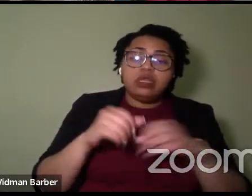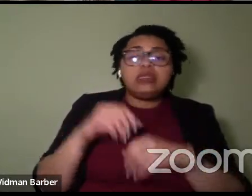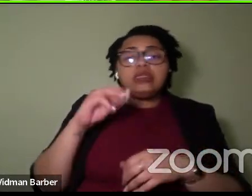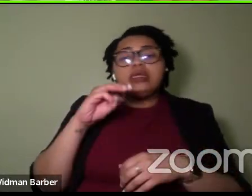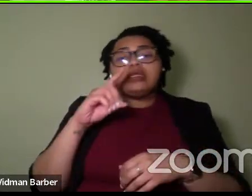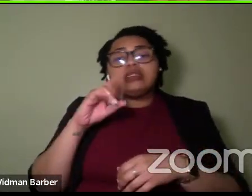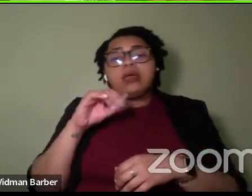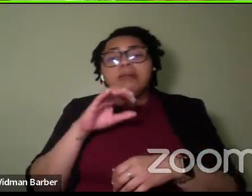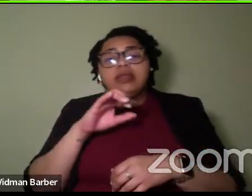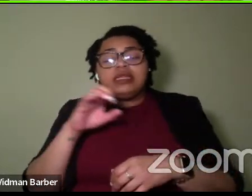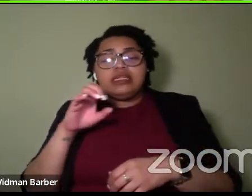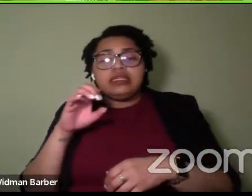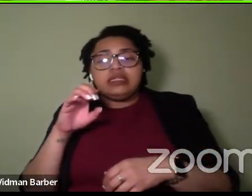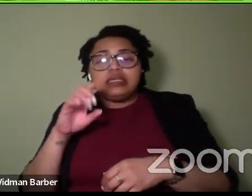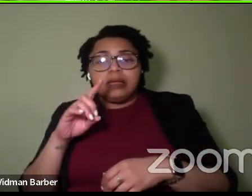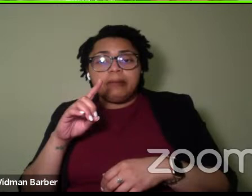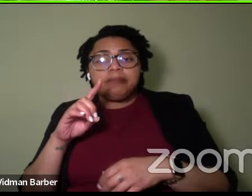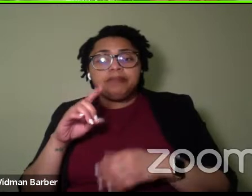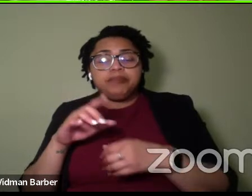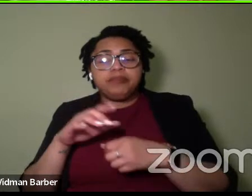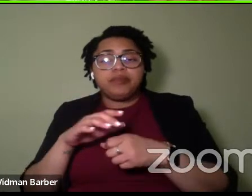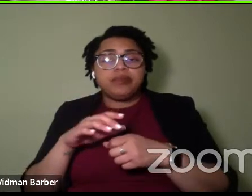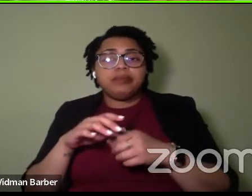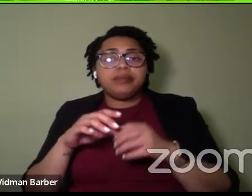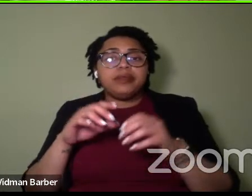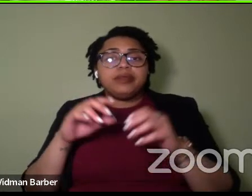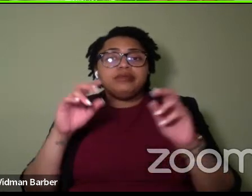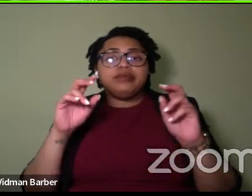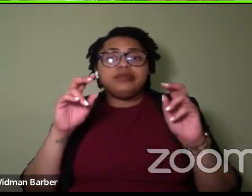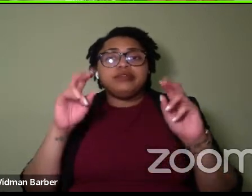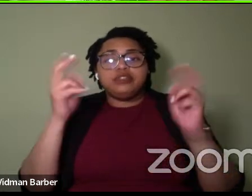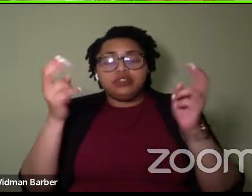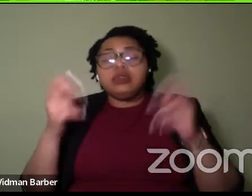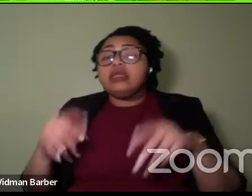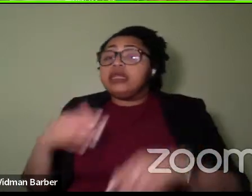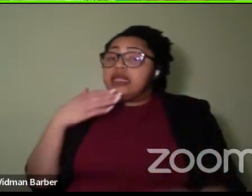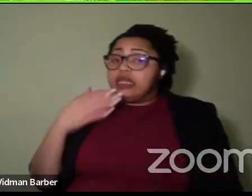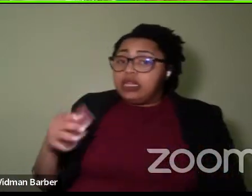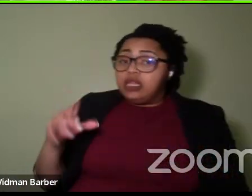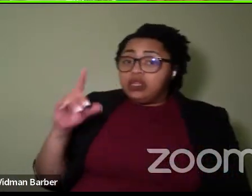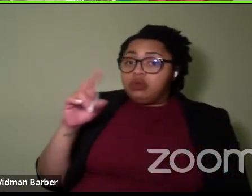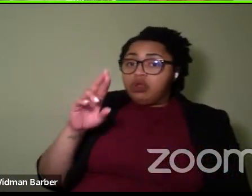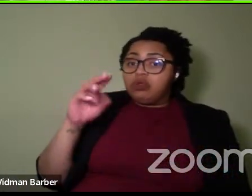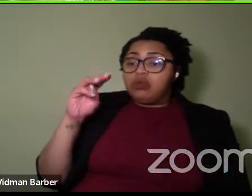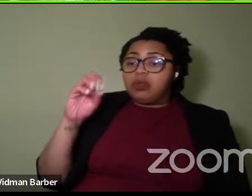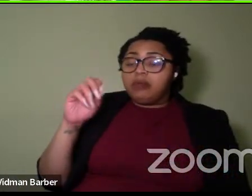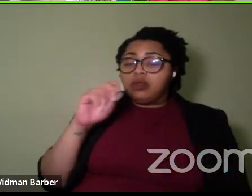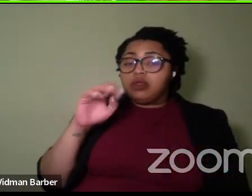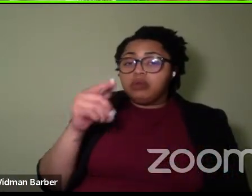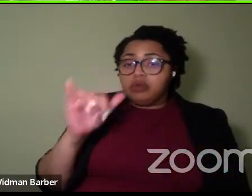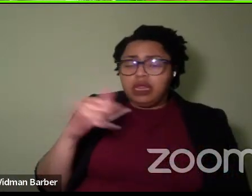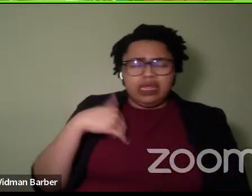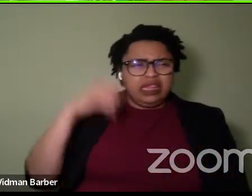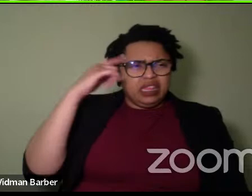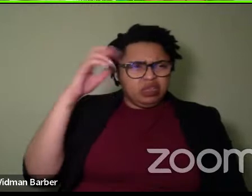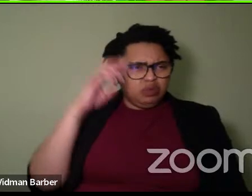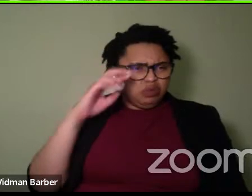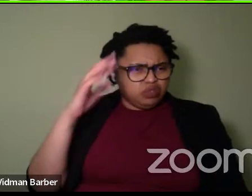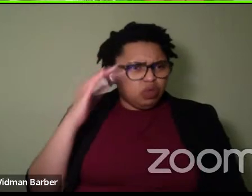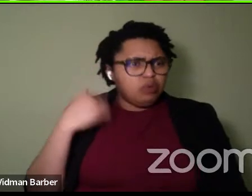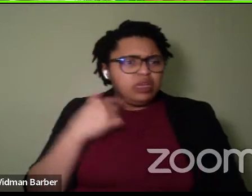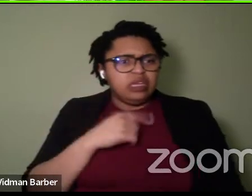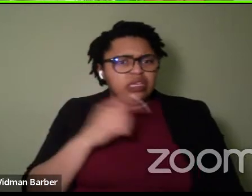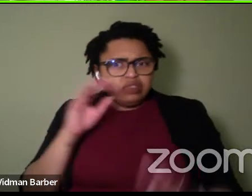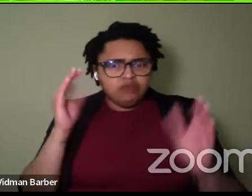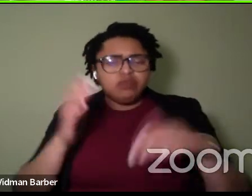Yeah, thank you, Dr. Montgomery. And I think that one of the reasons why we need to center Black and Indigenous voices, especially in the sciences,